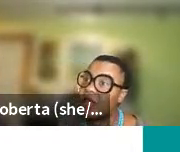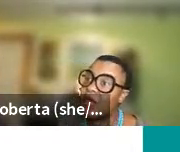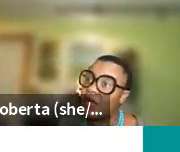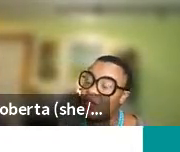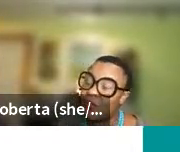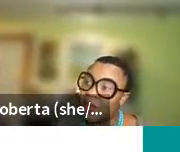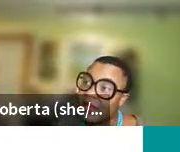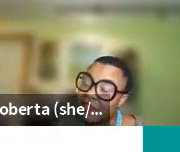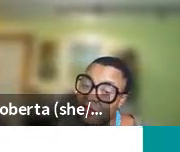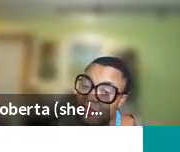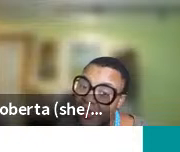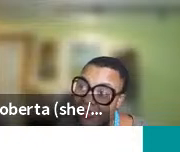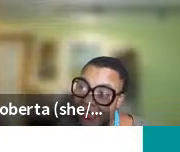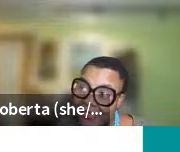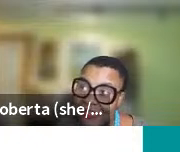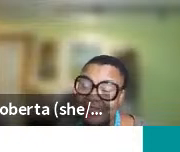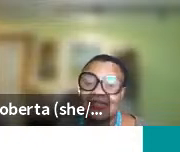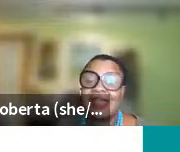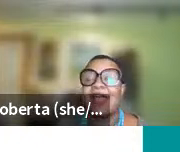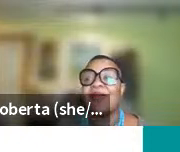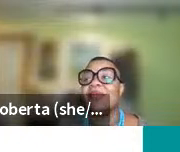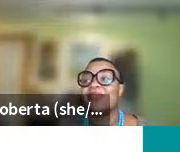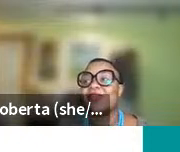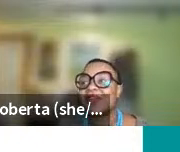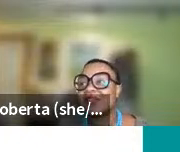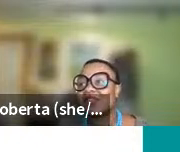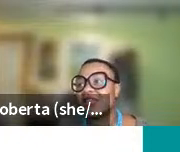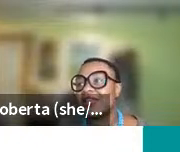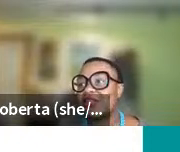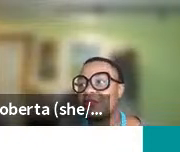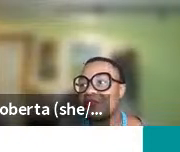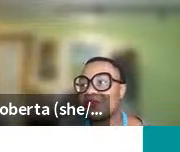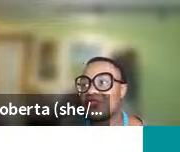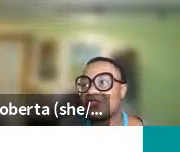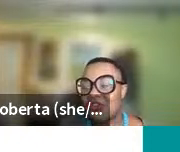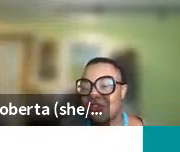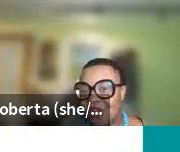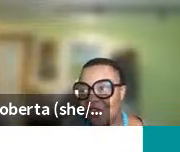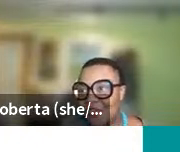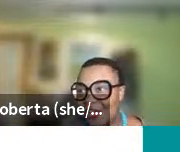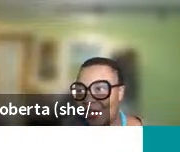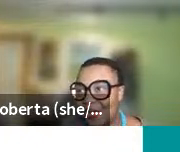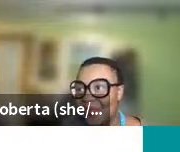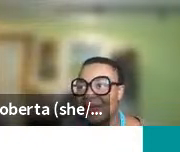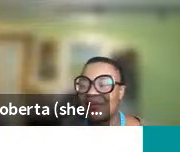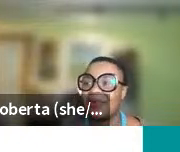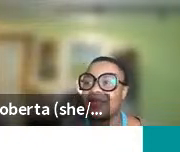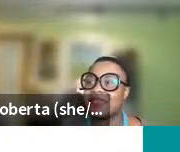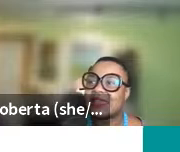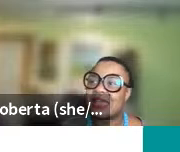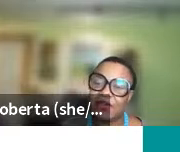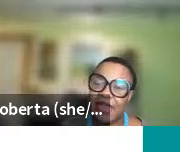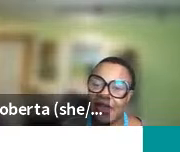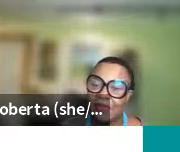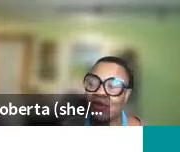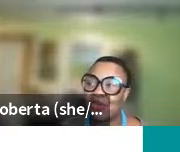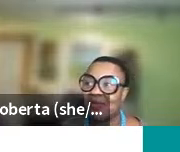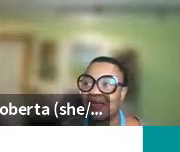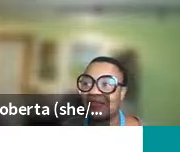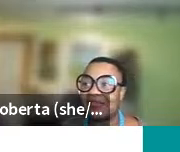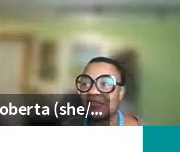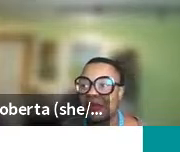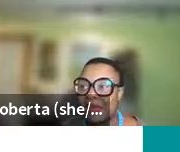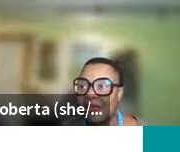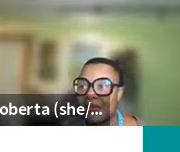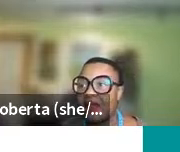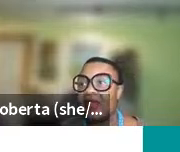Reminders, we love your faces. We encourage EAG members to turn on your video. Please say your name when you